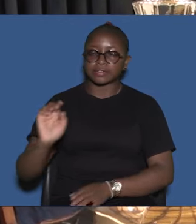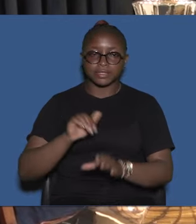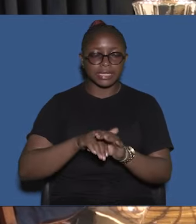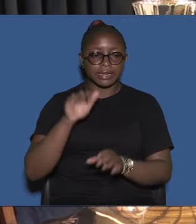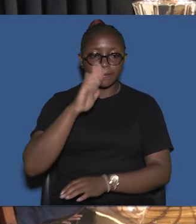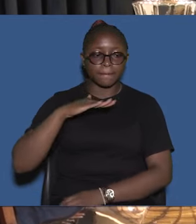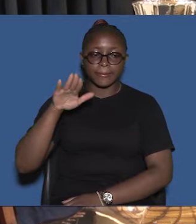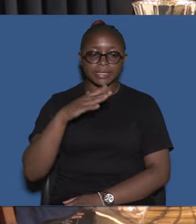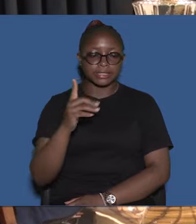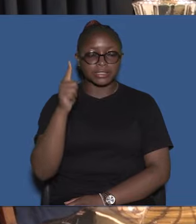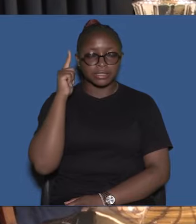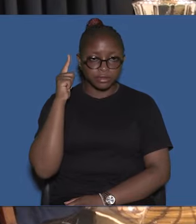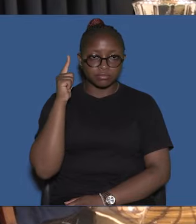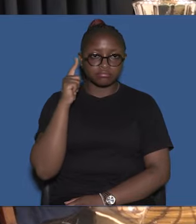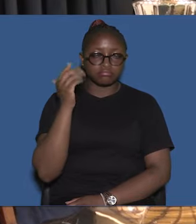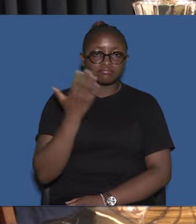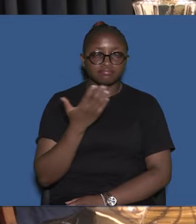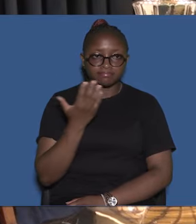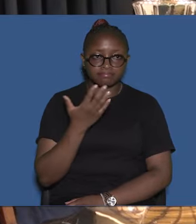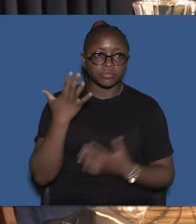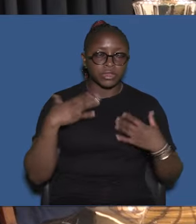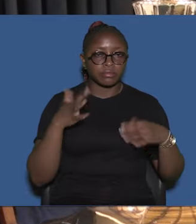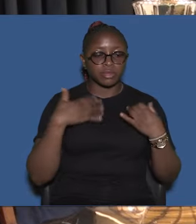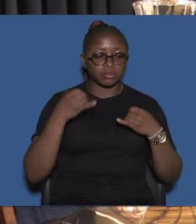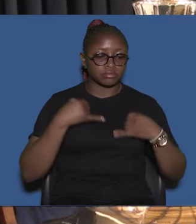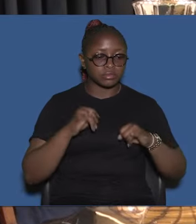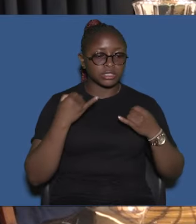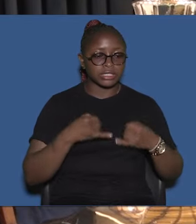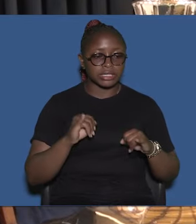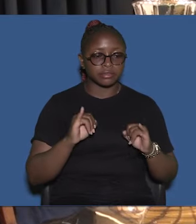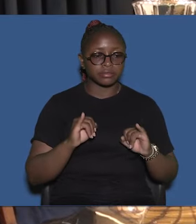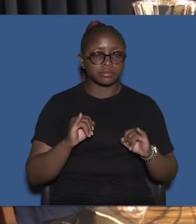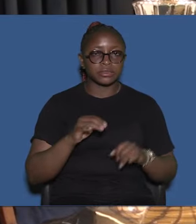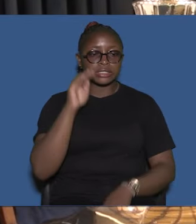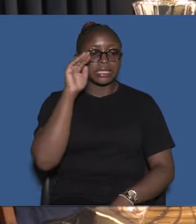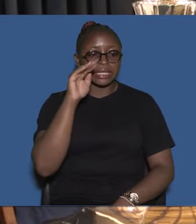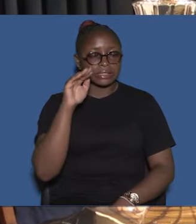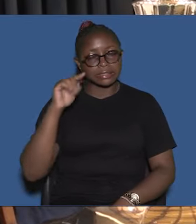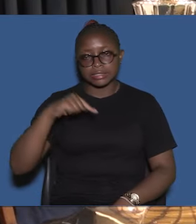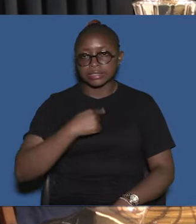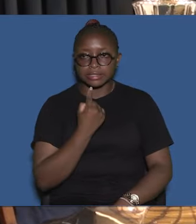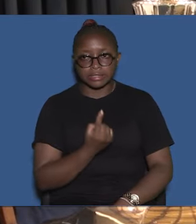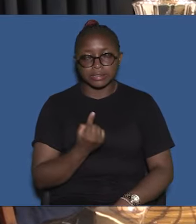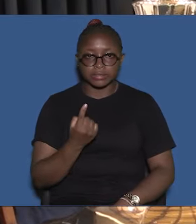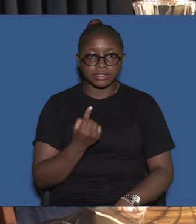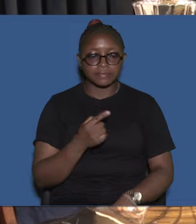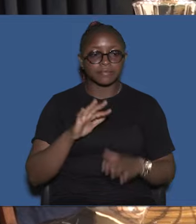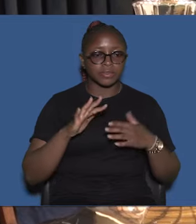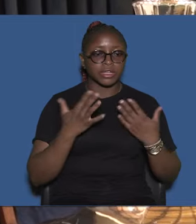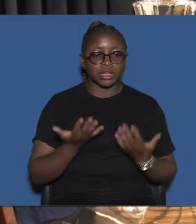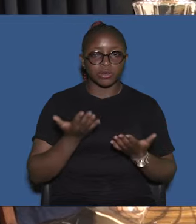where people are trying to find out or ask themselves on how they can be